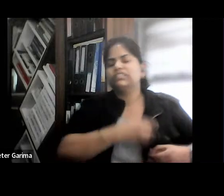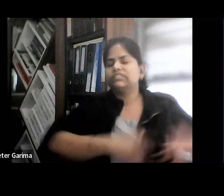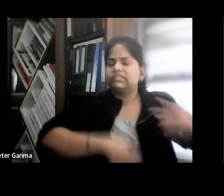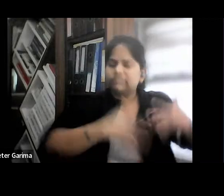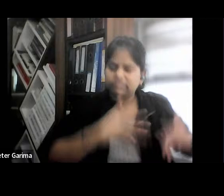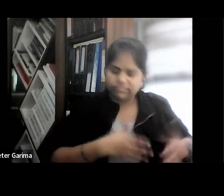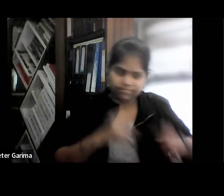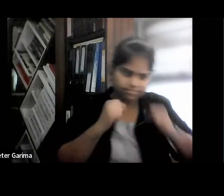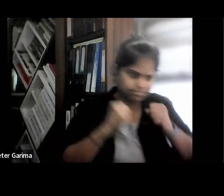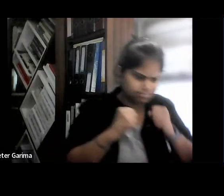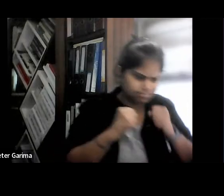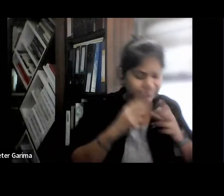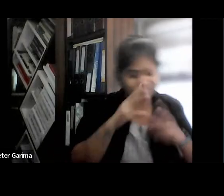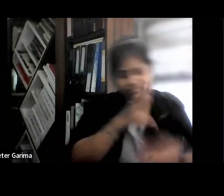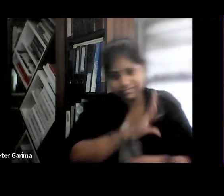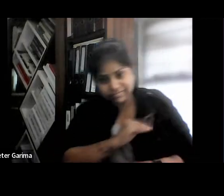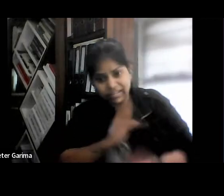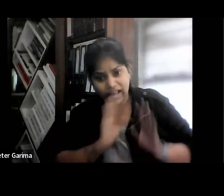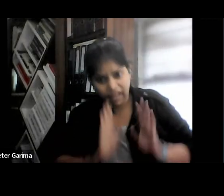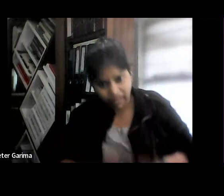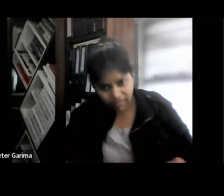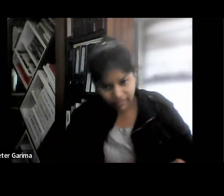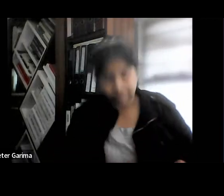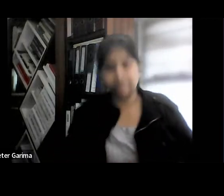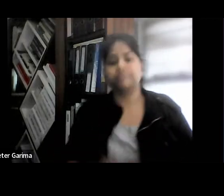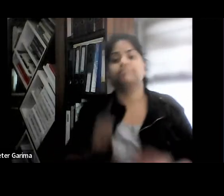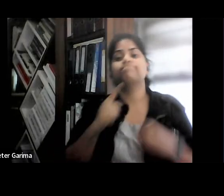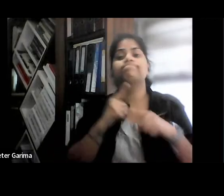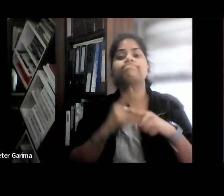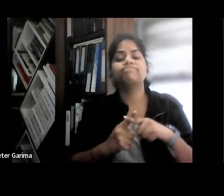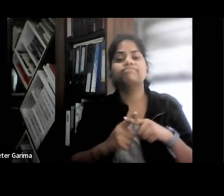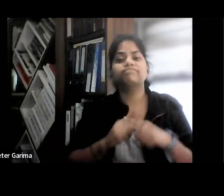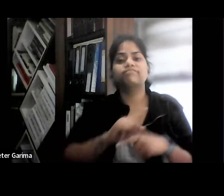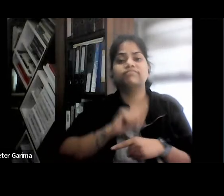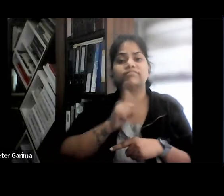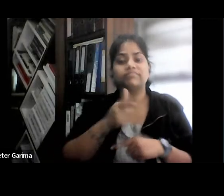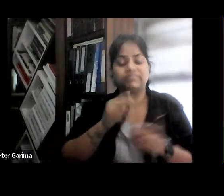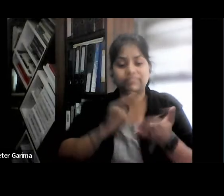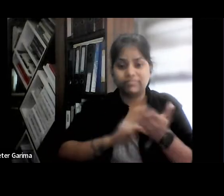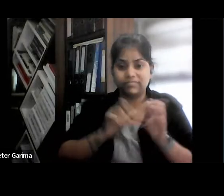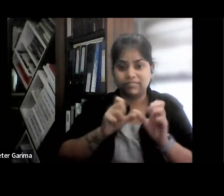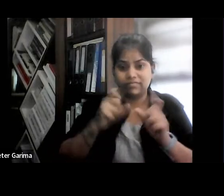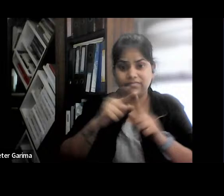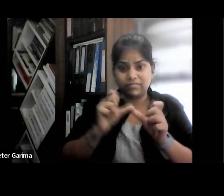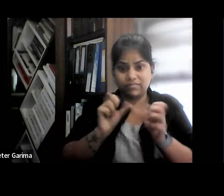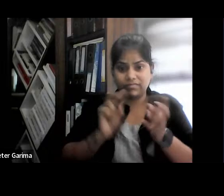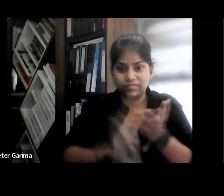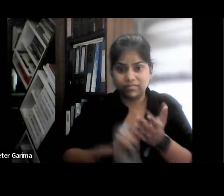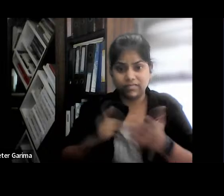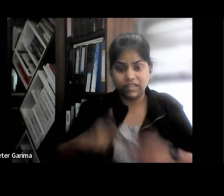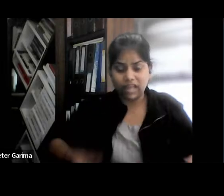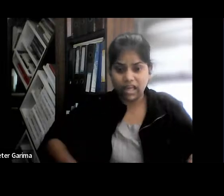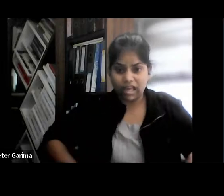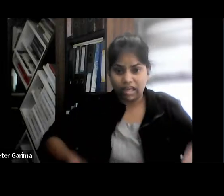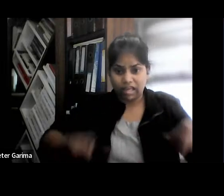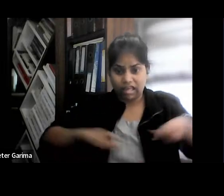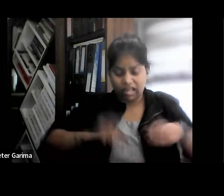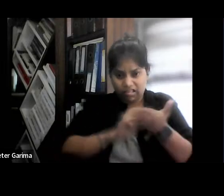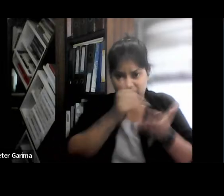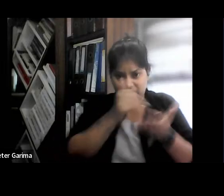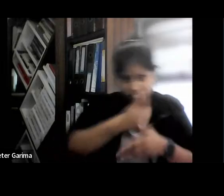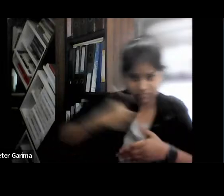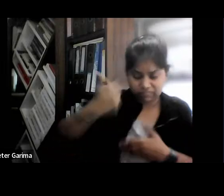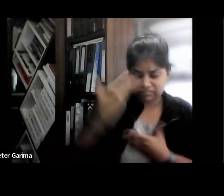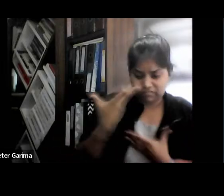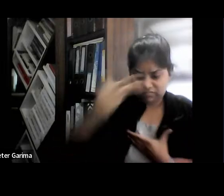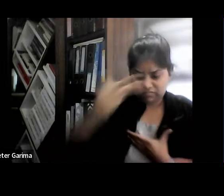excerpt. Although not articulated as such, Madan's journey from the helplessness associated with acquired deafness to the